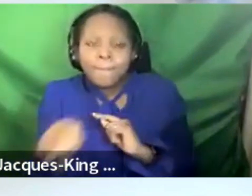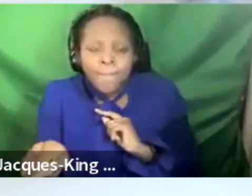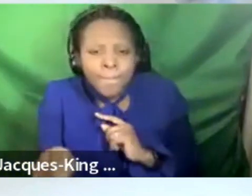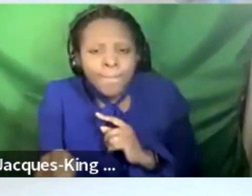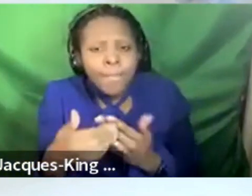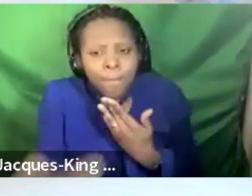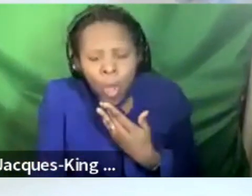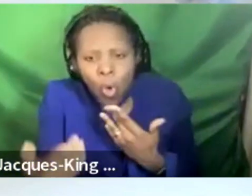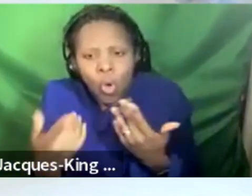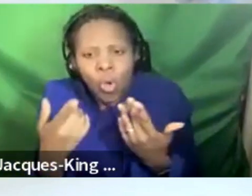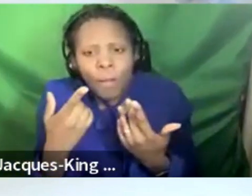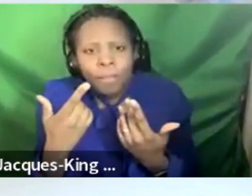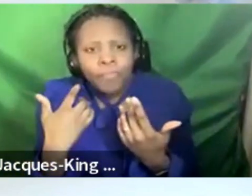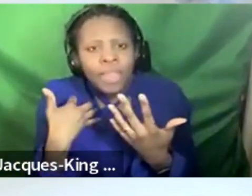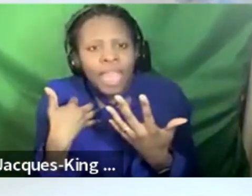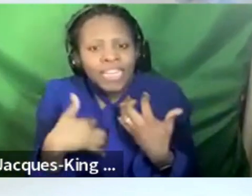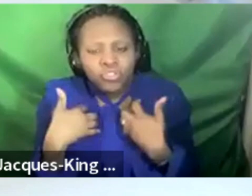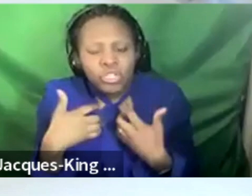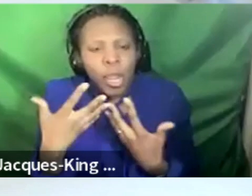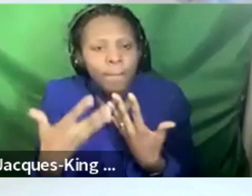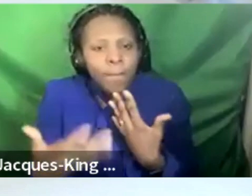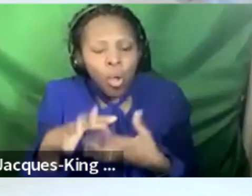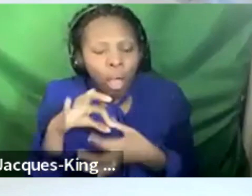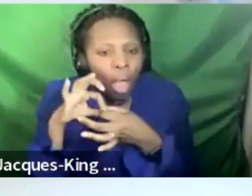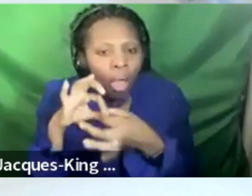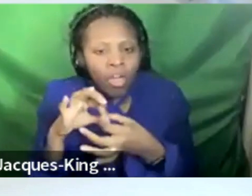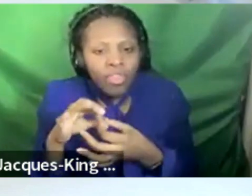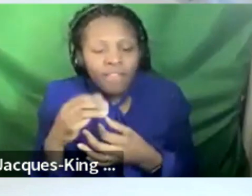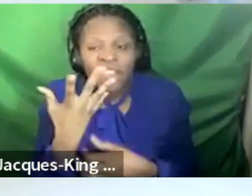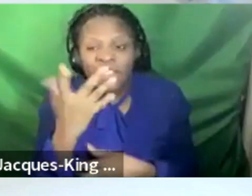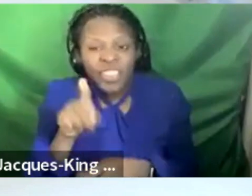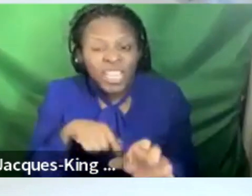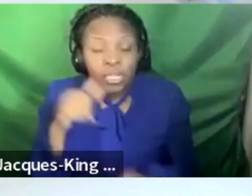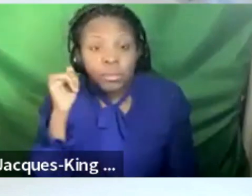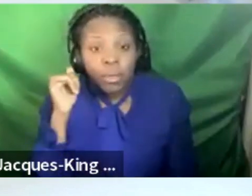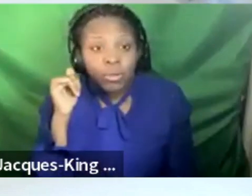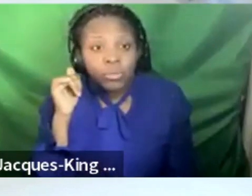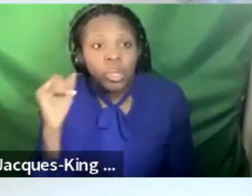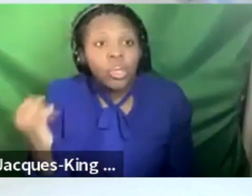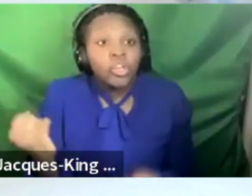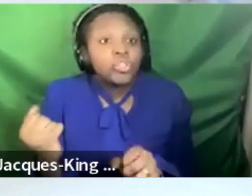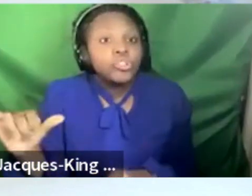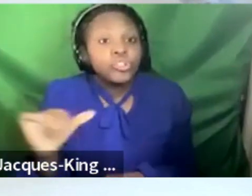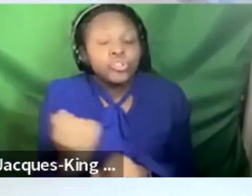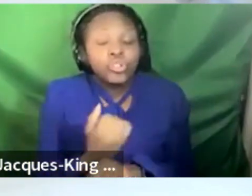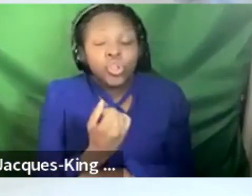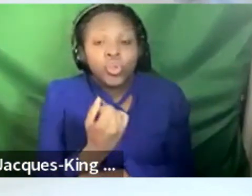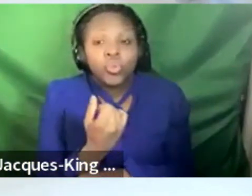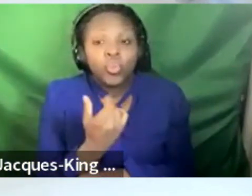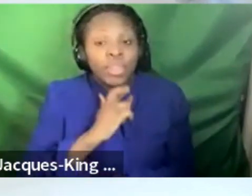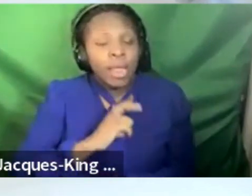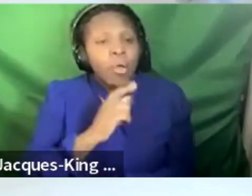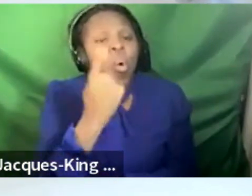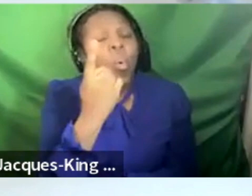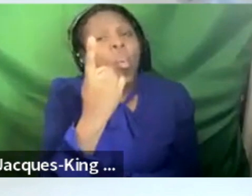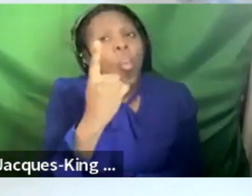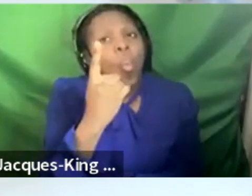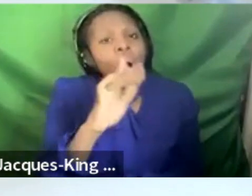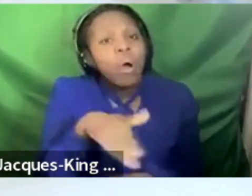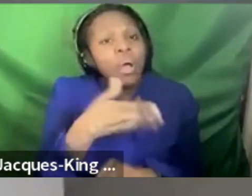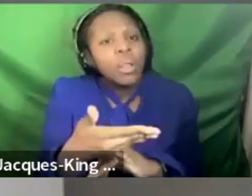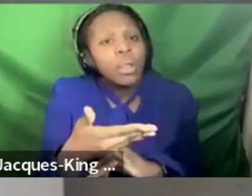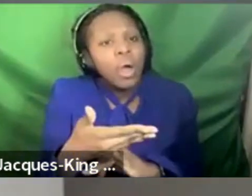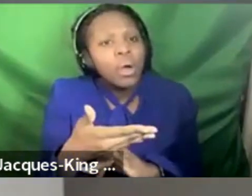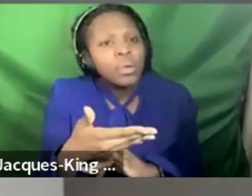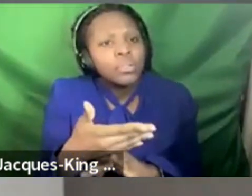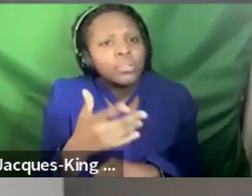more so, they're more interesting and more relevant than they were 50 years ago. And so that's what you should do with the character.